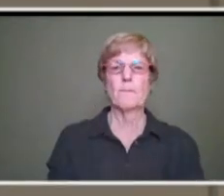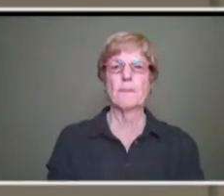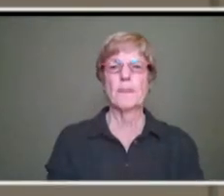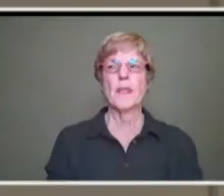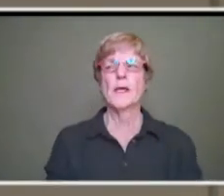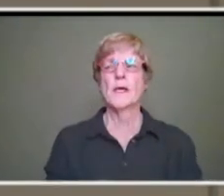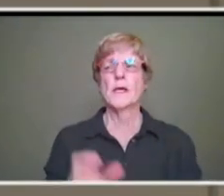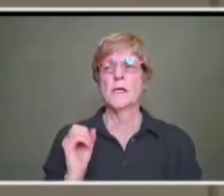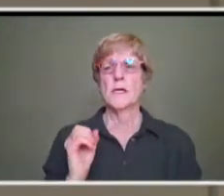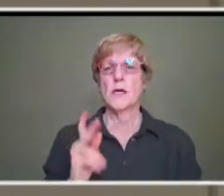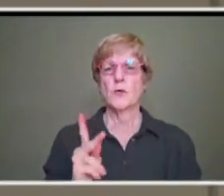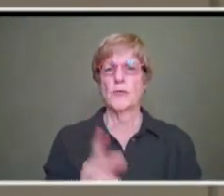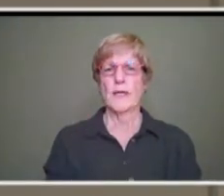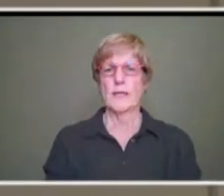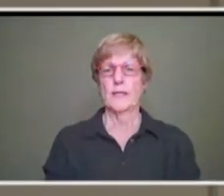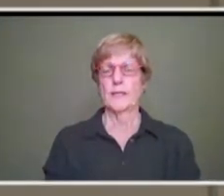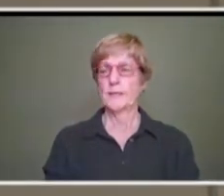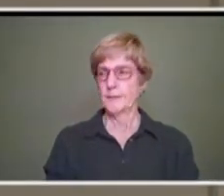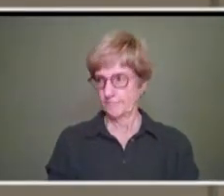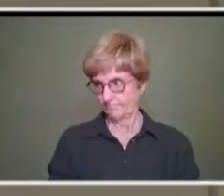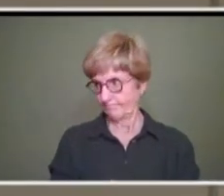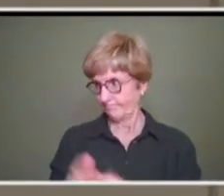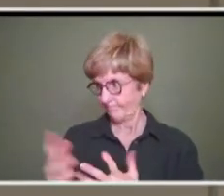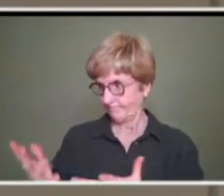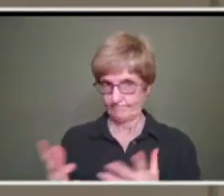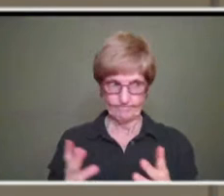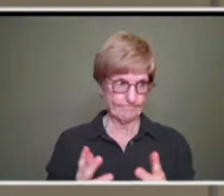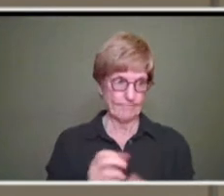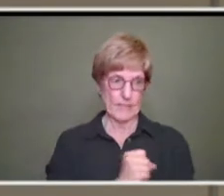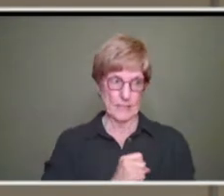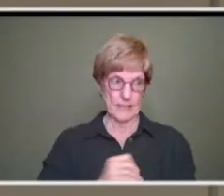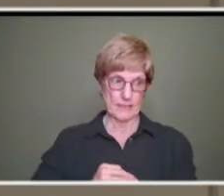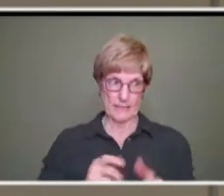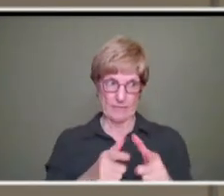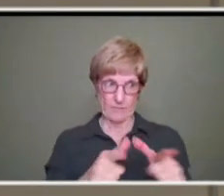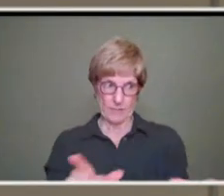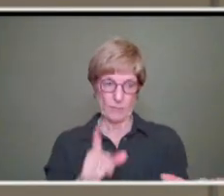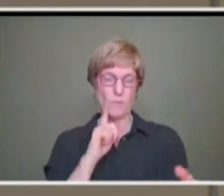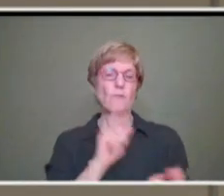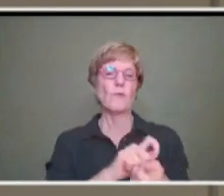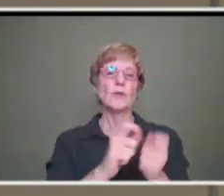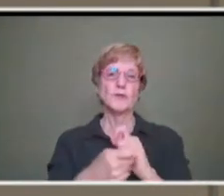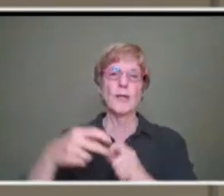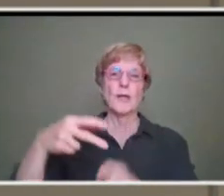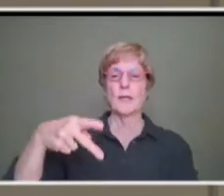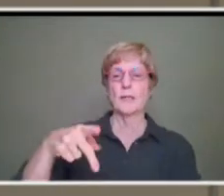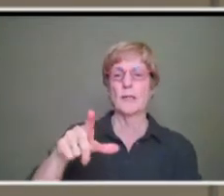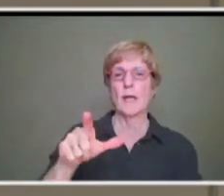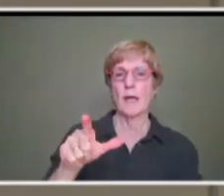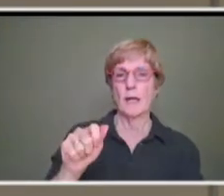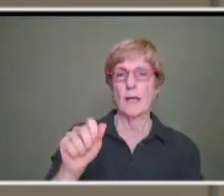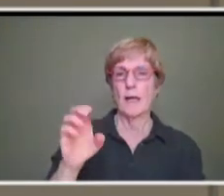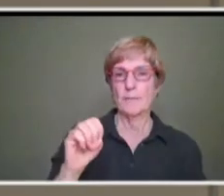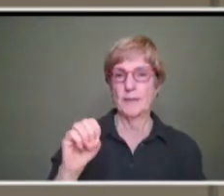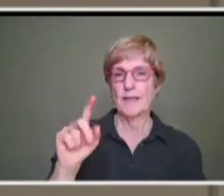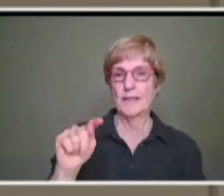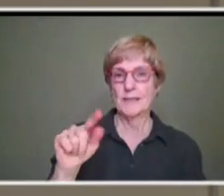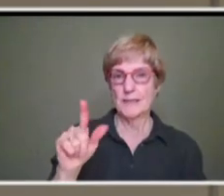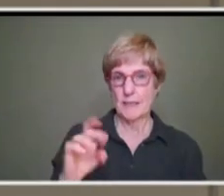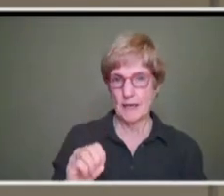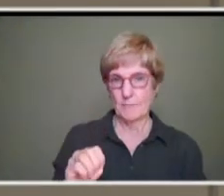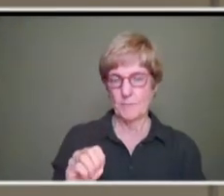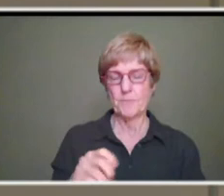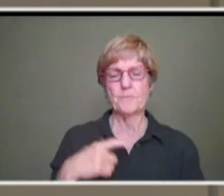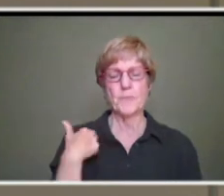colleagues I want us to pay attention to staff's language as far as changing the place types when we scroll through we will see what